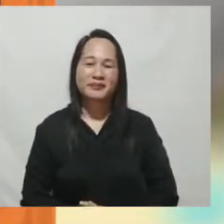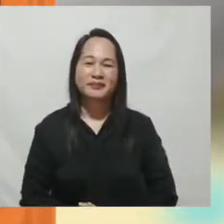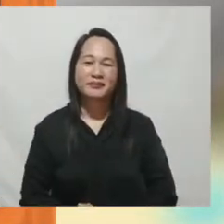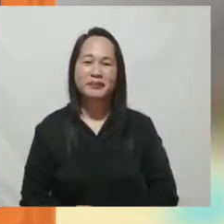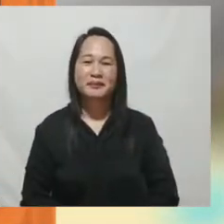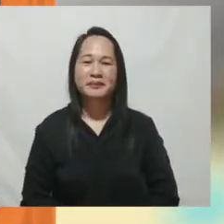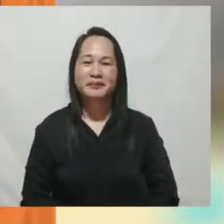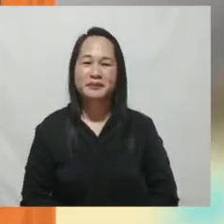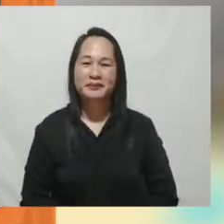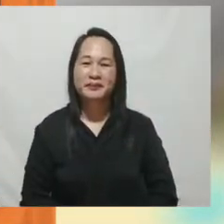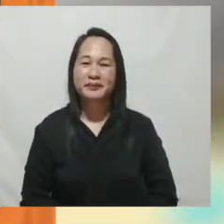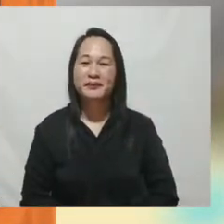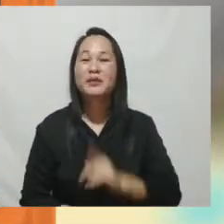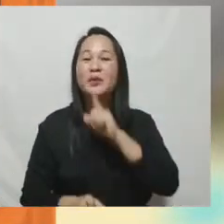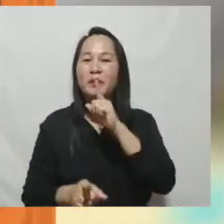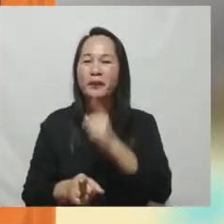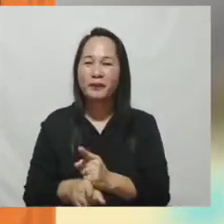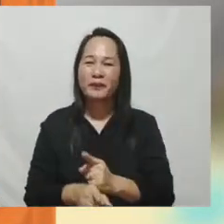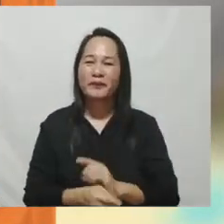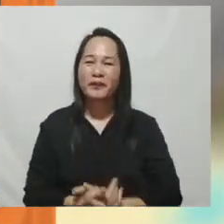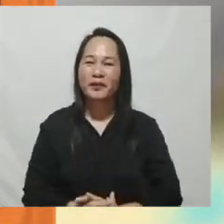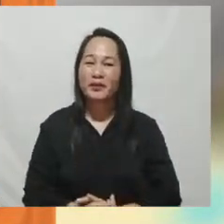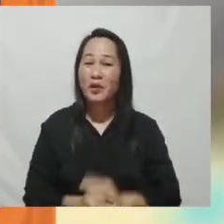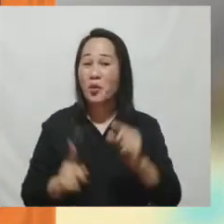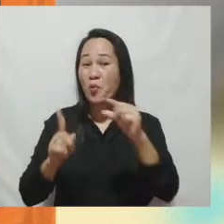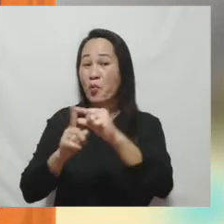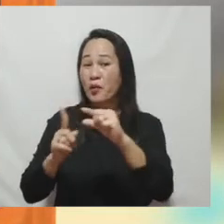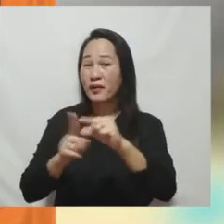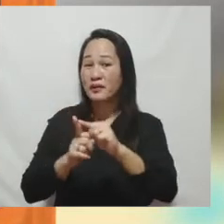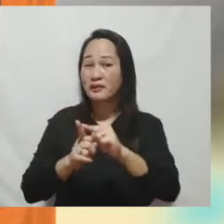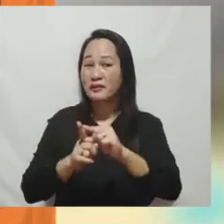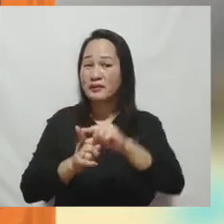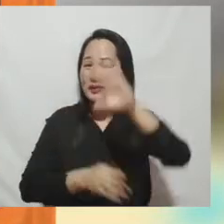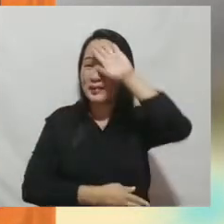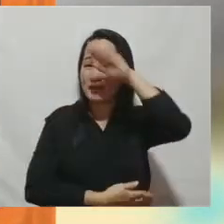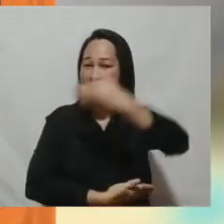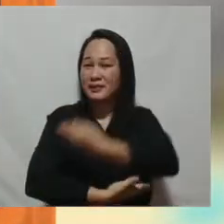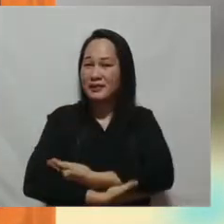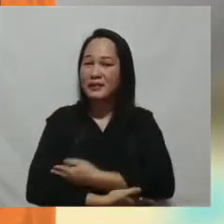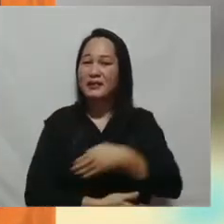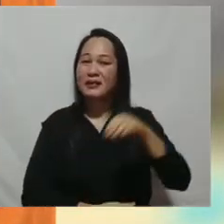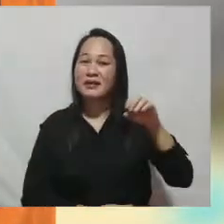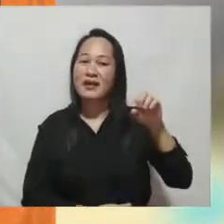That's correct. The word is son, spelled